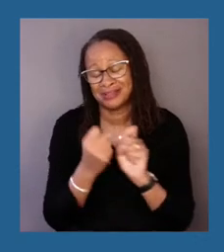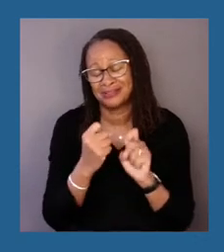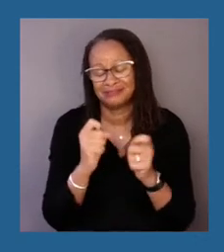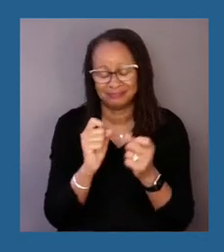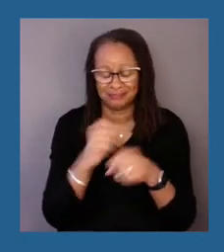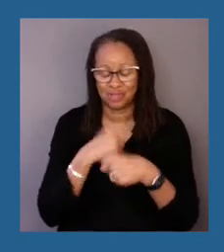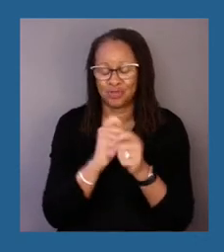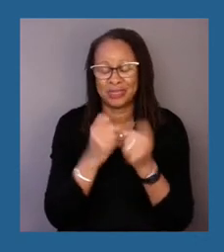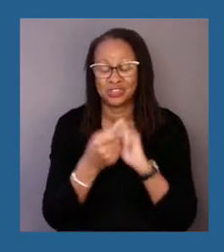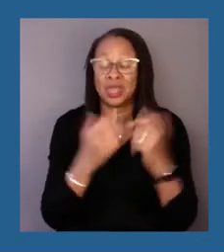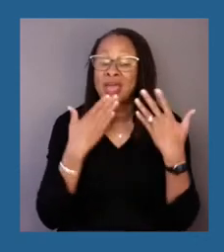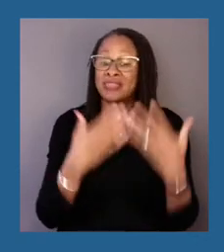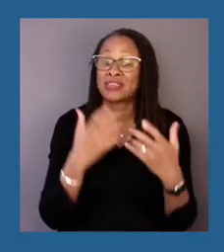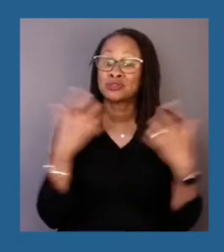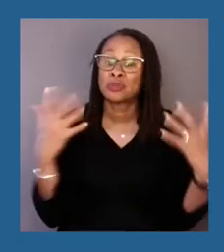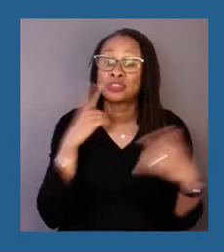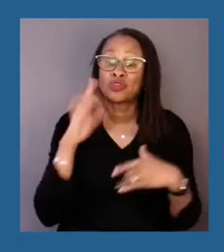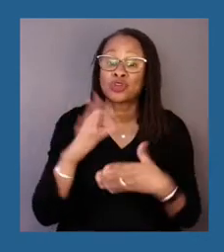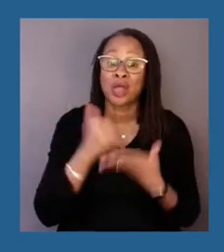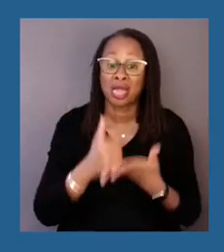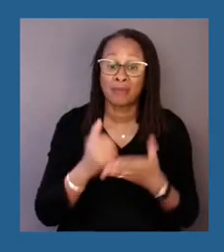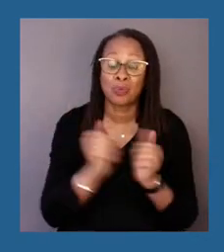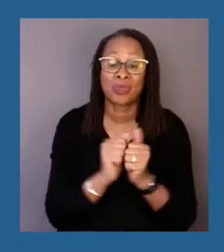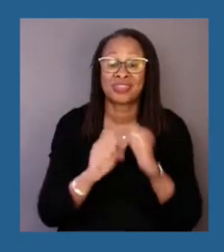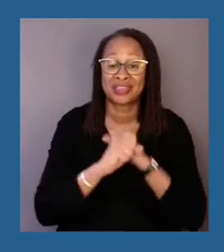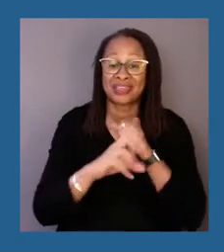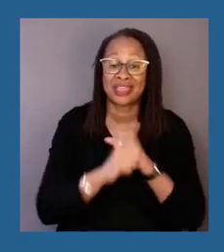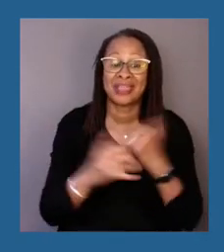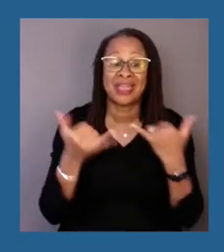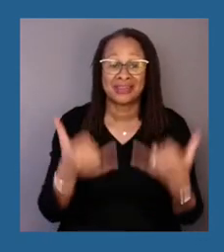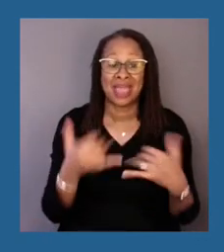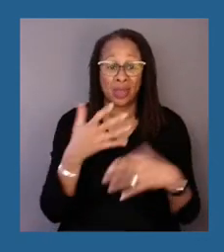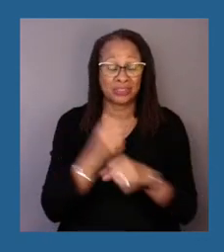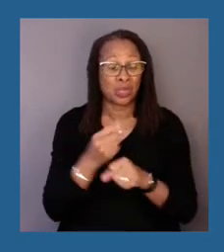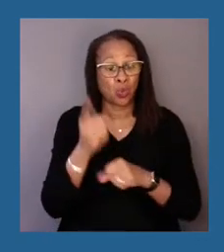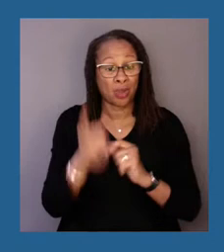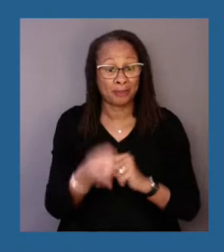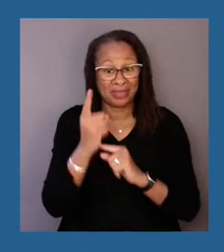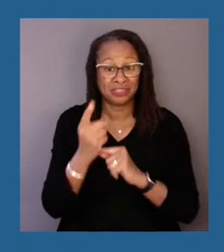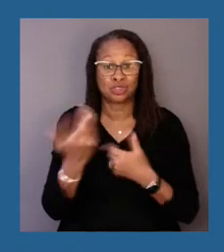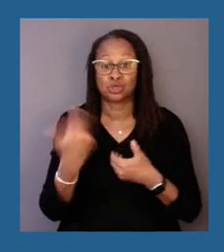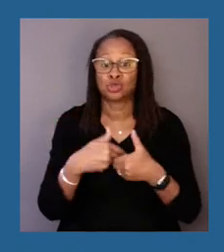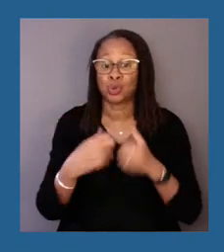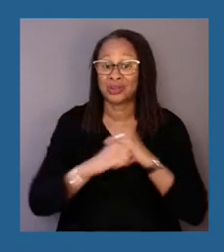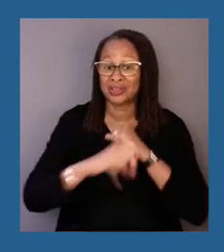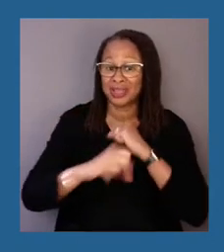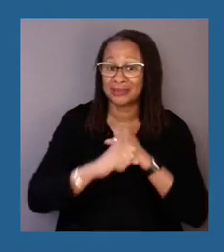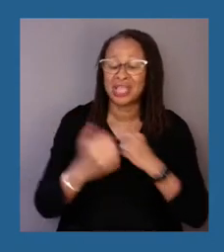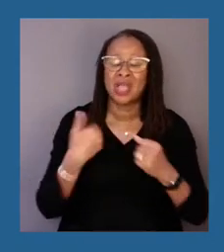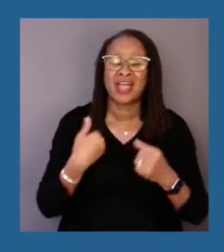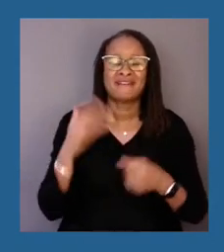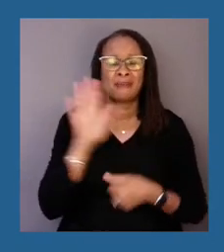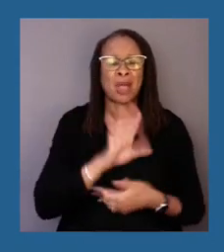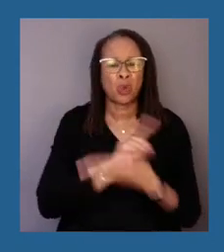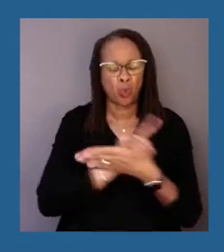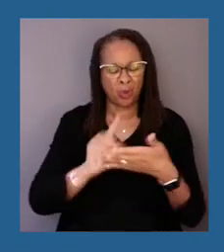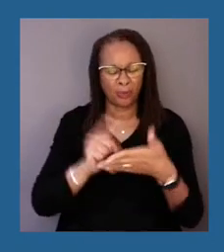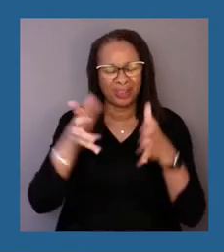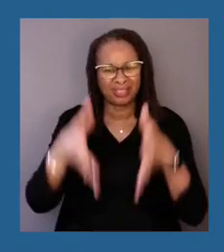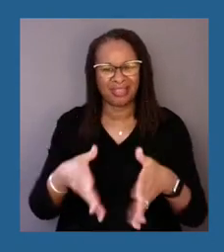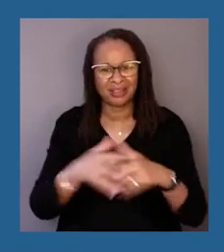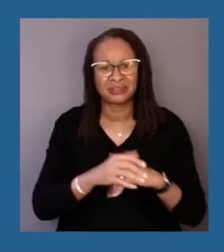with this campaign, which I now want to just take one moment to urge everyone to join. We've got about a week left. Go over